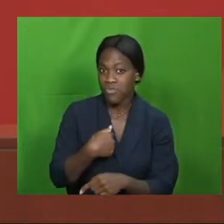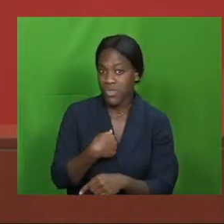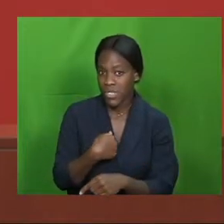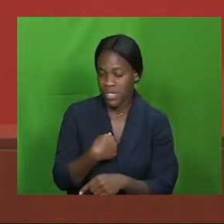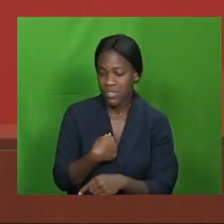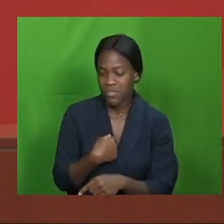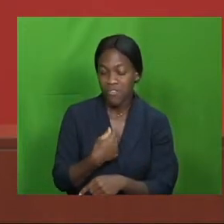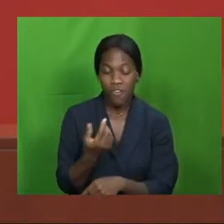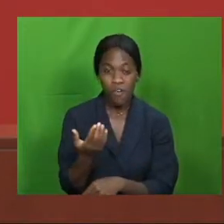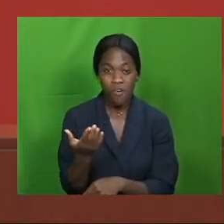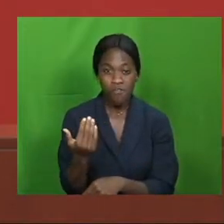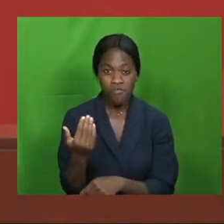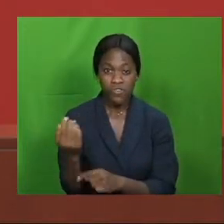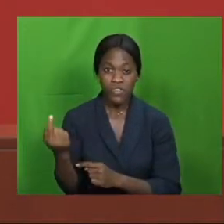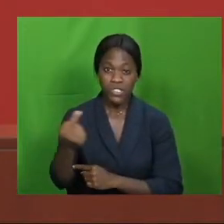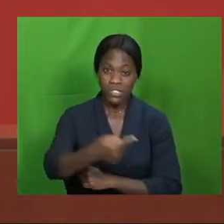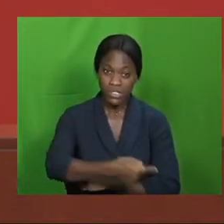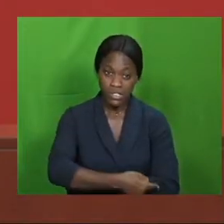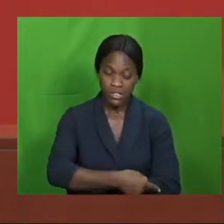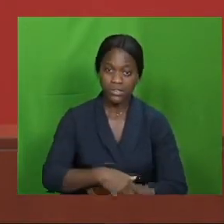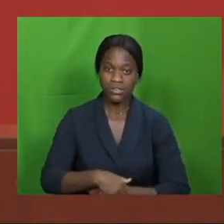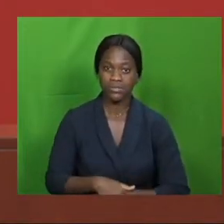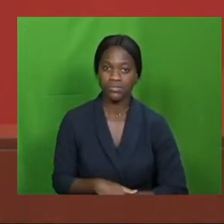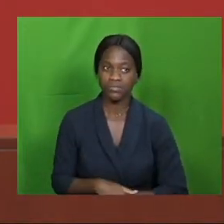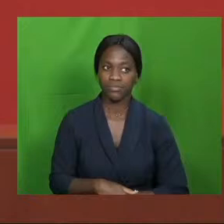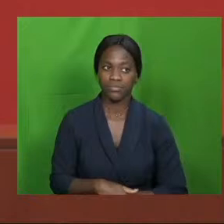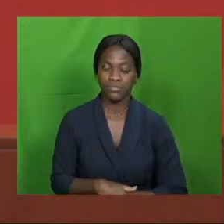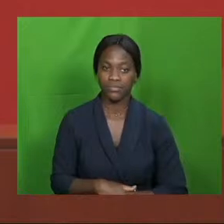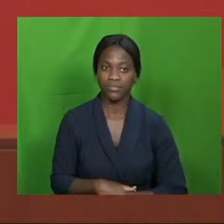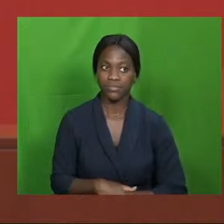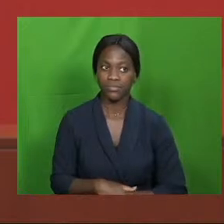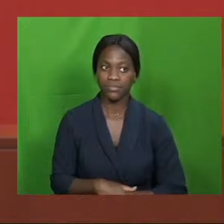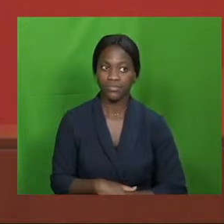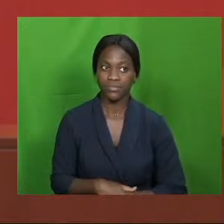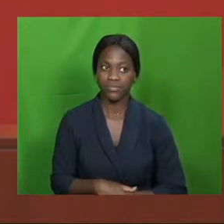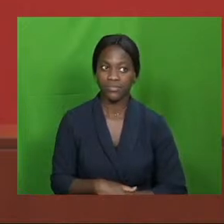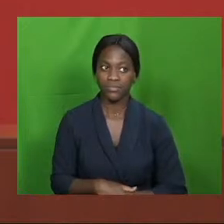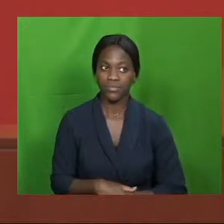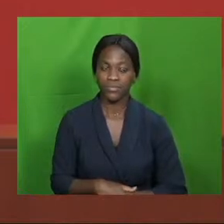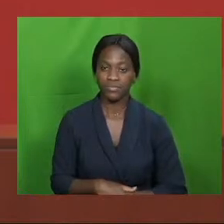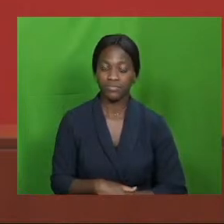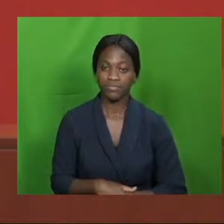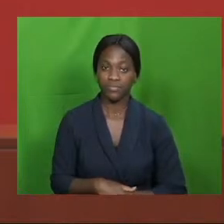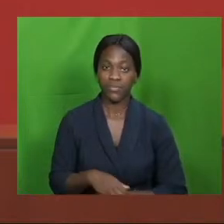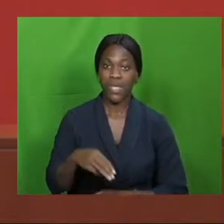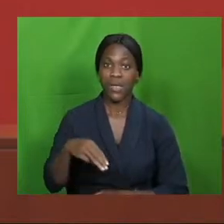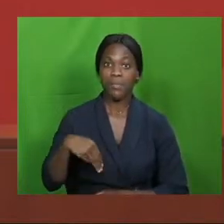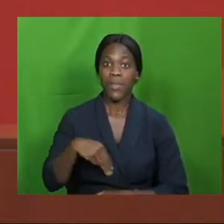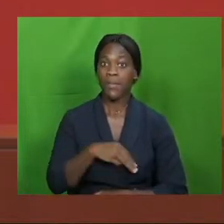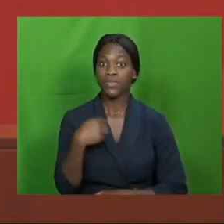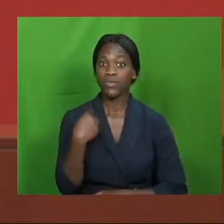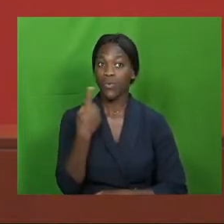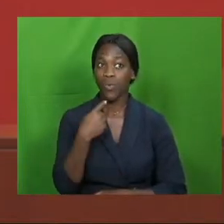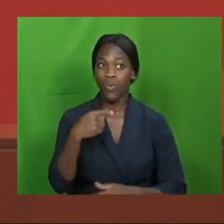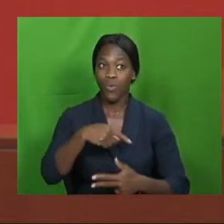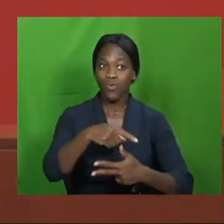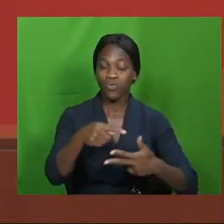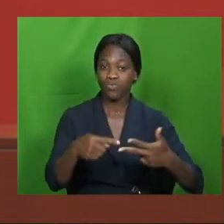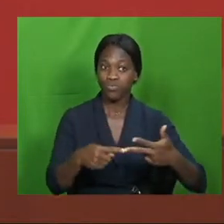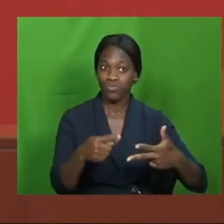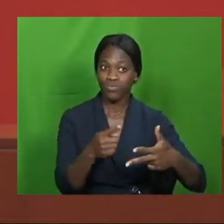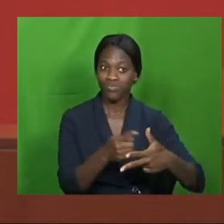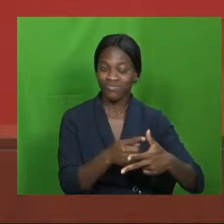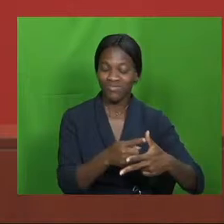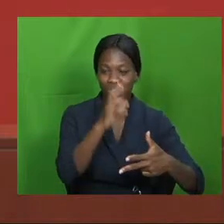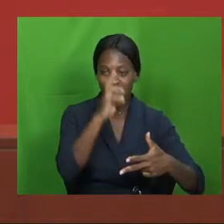15 sitting days in a meeting. The members were the